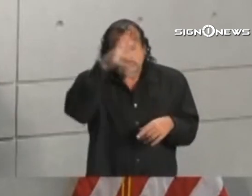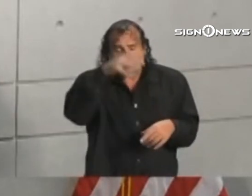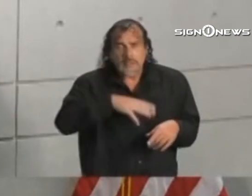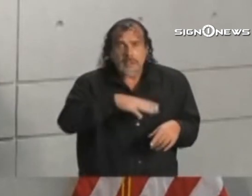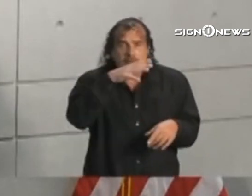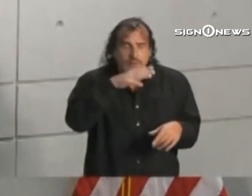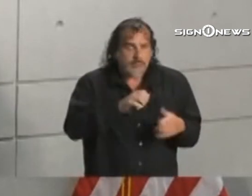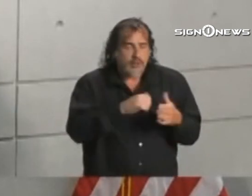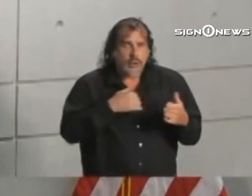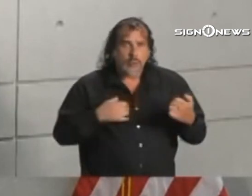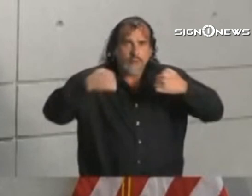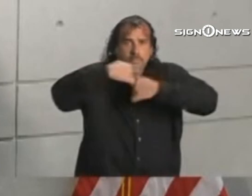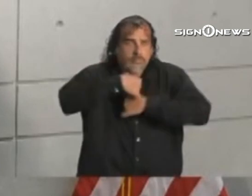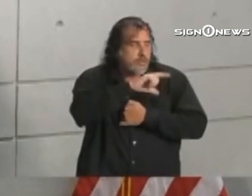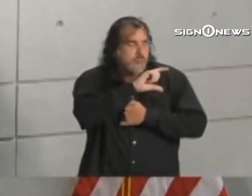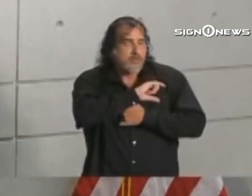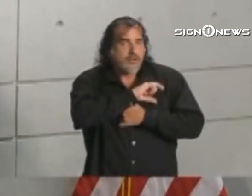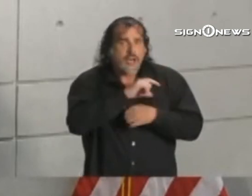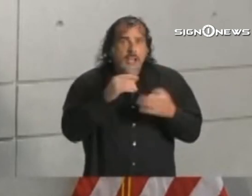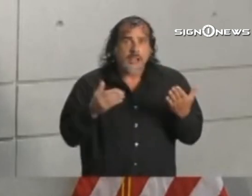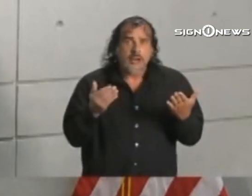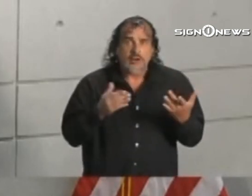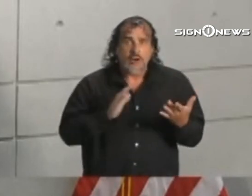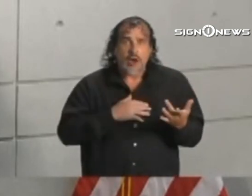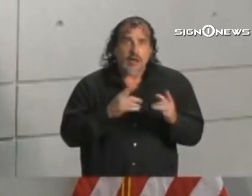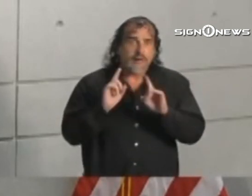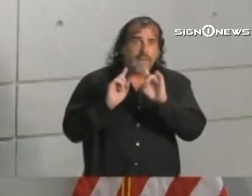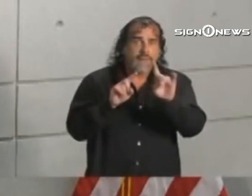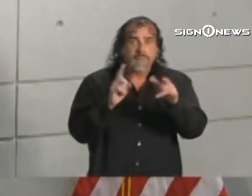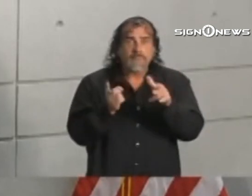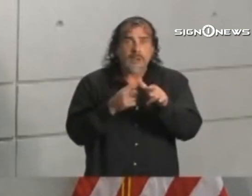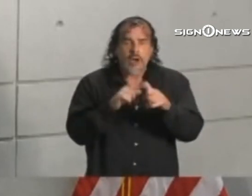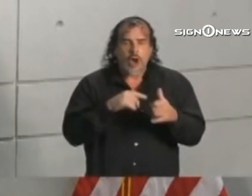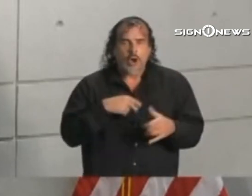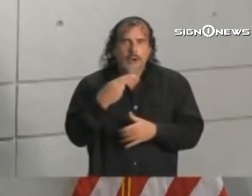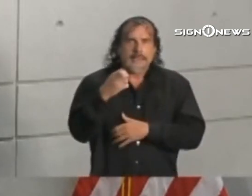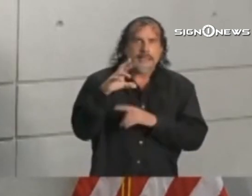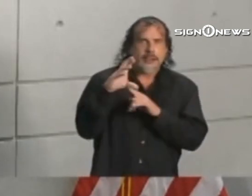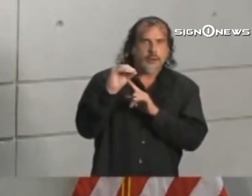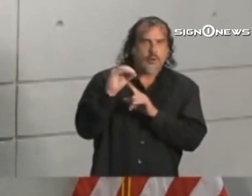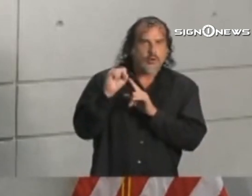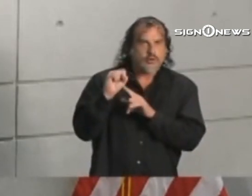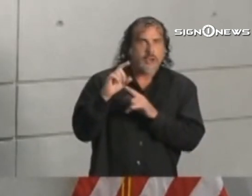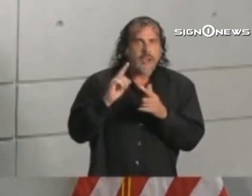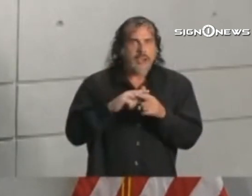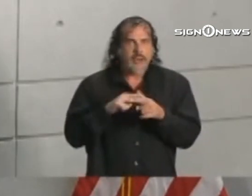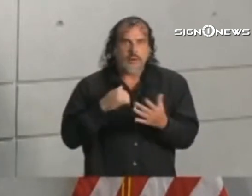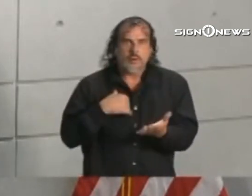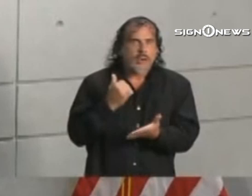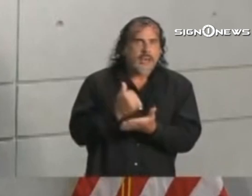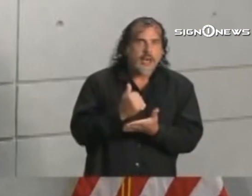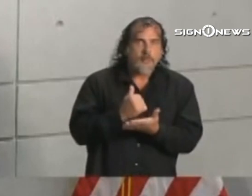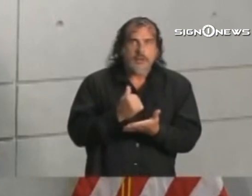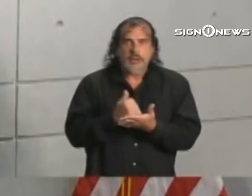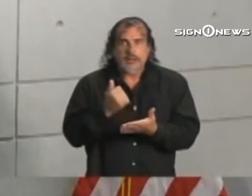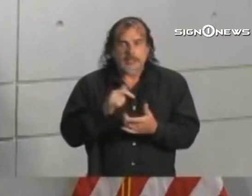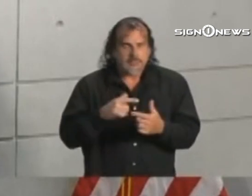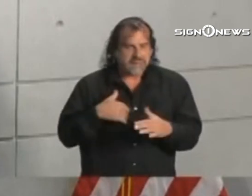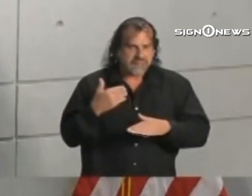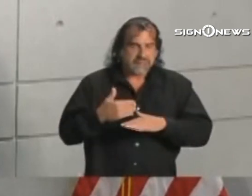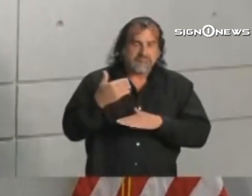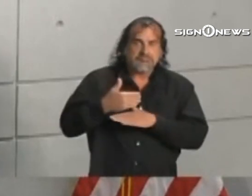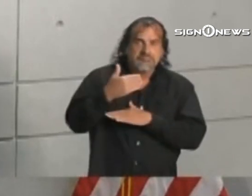uniform here in Mississippi, our first responders are our heroes, and they will be ready to assist in the days